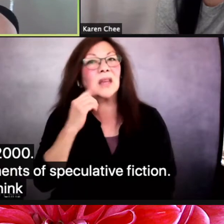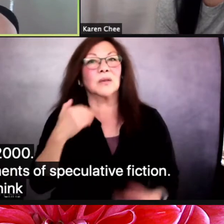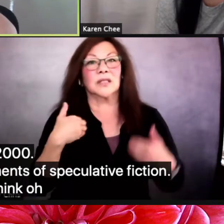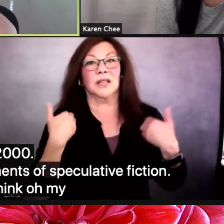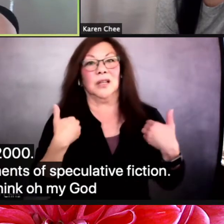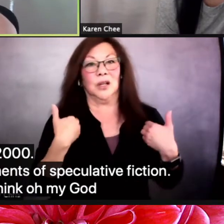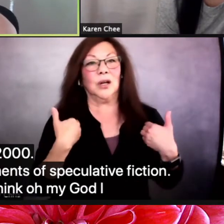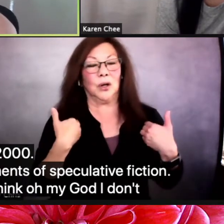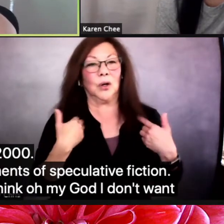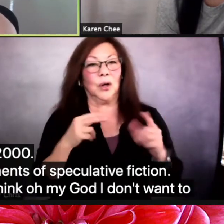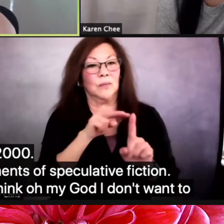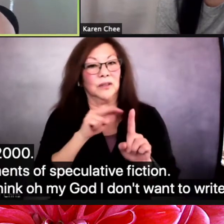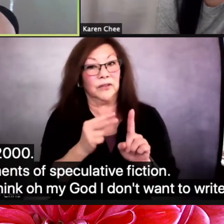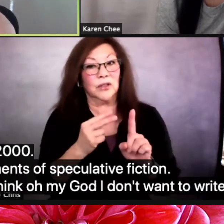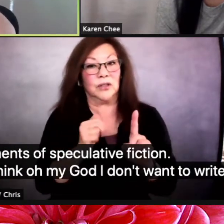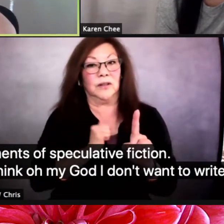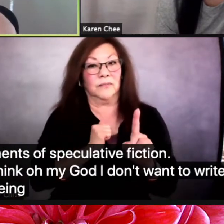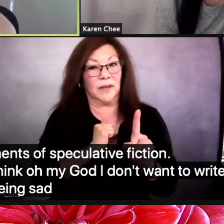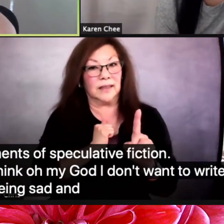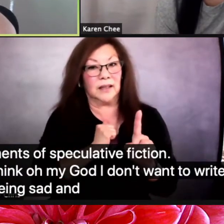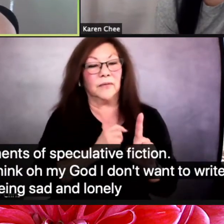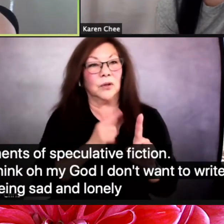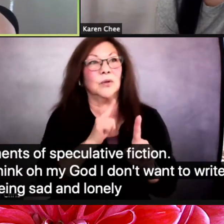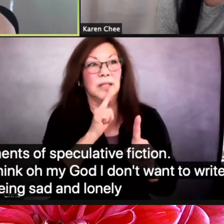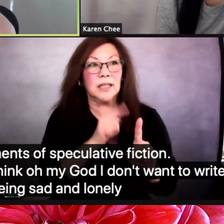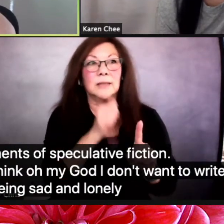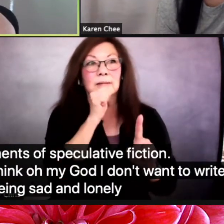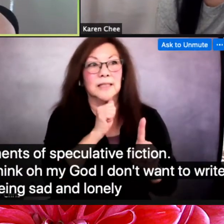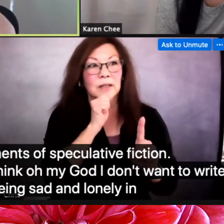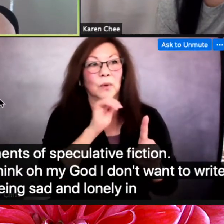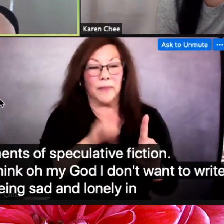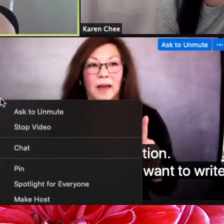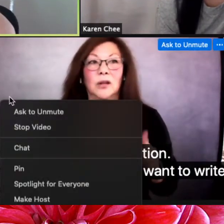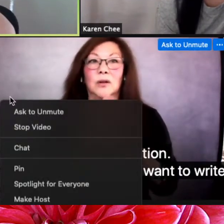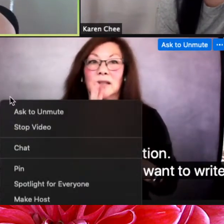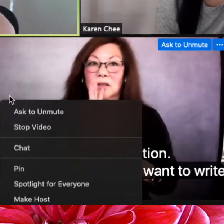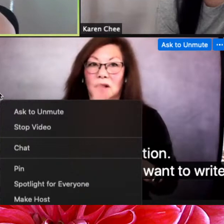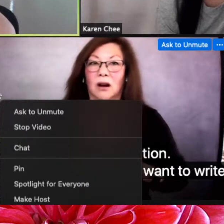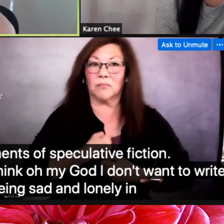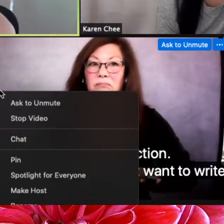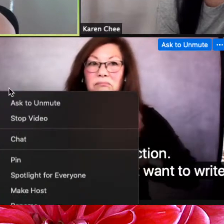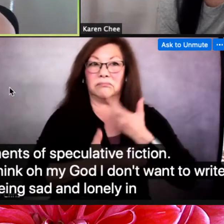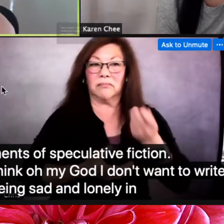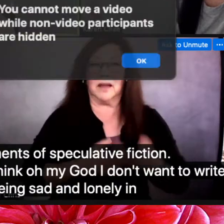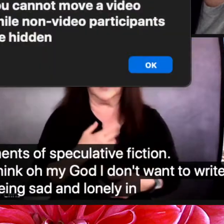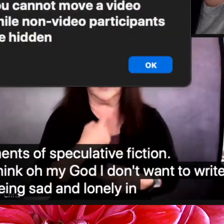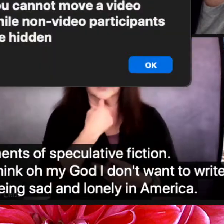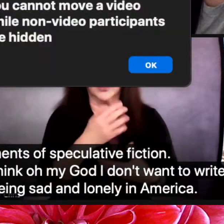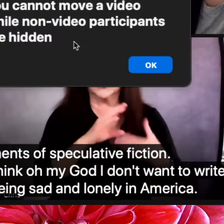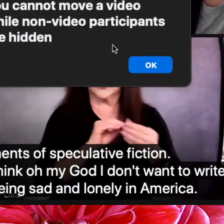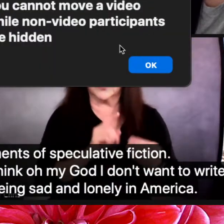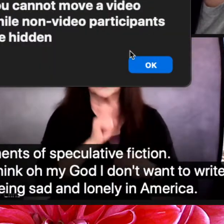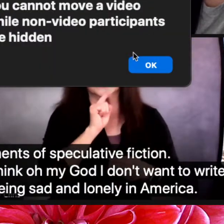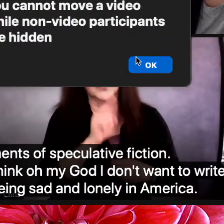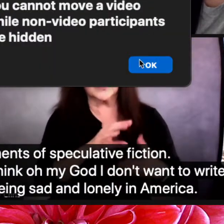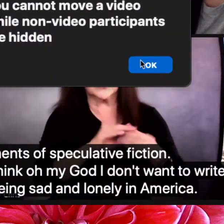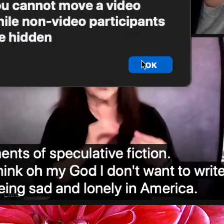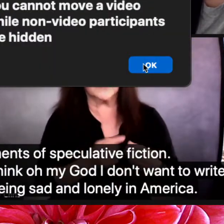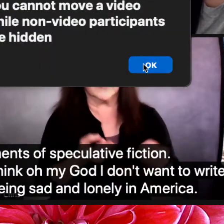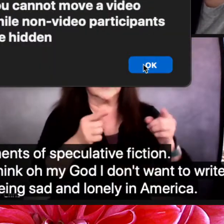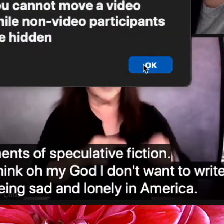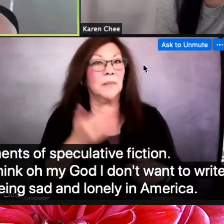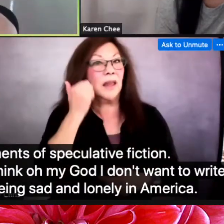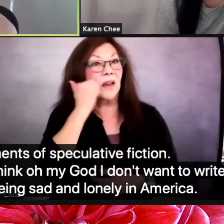of me who's like, you need to deal with this, you need to talk about this, you need to tell this story, which is a real story that is happening every